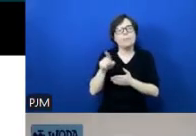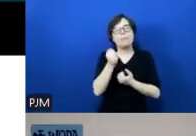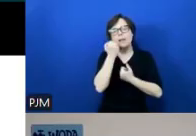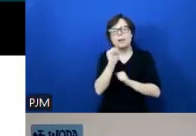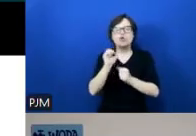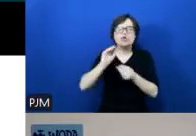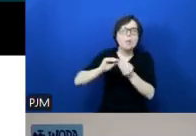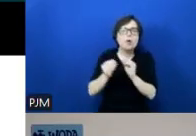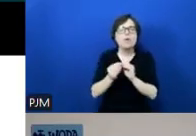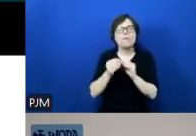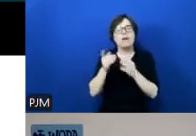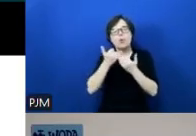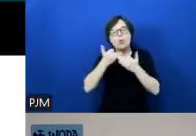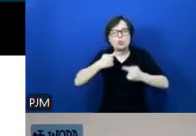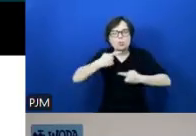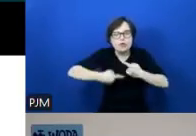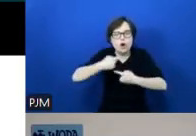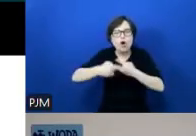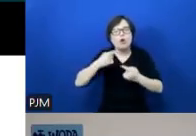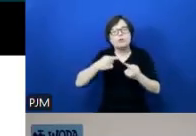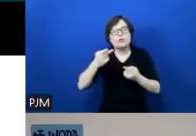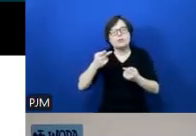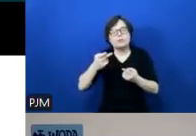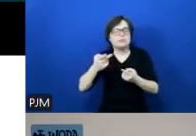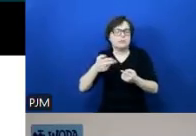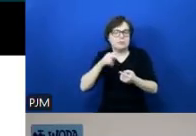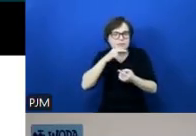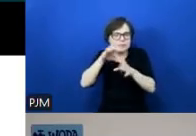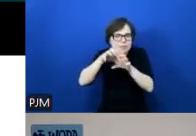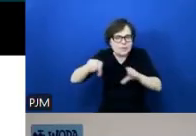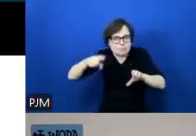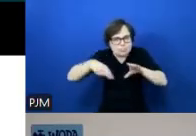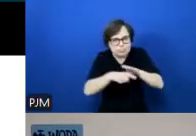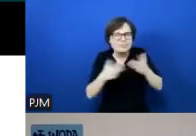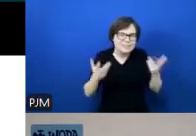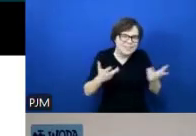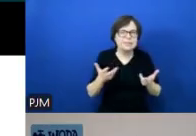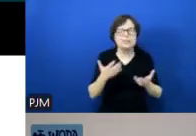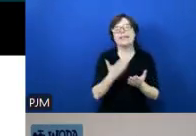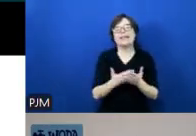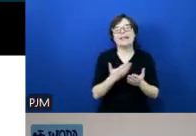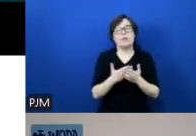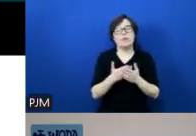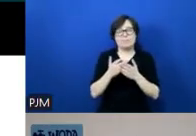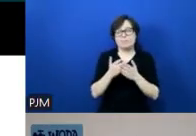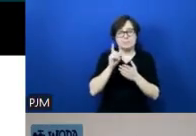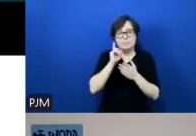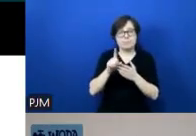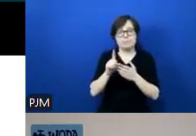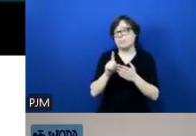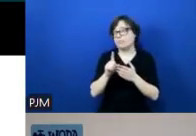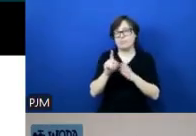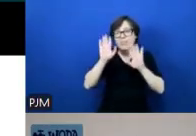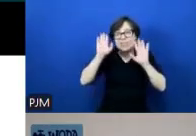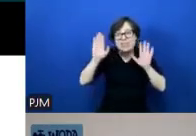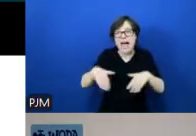Due to very complicated geological, hydrological processes in the ground,